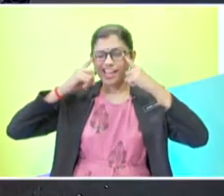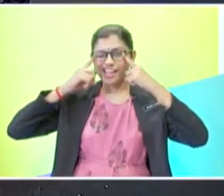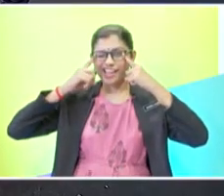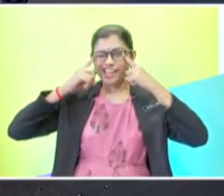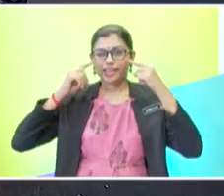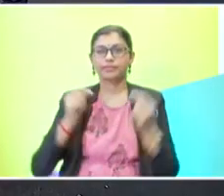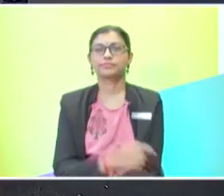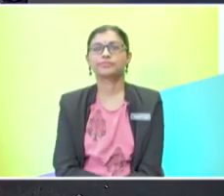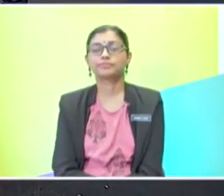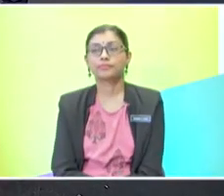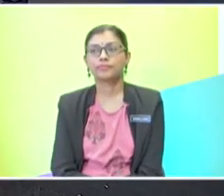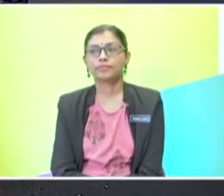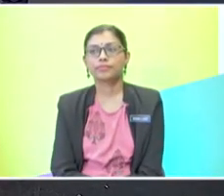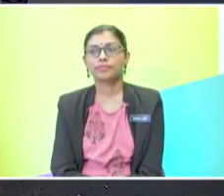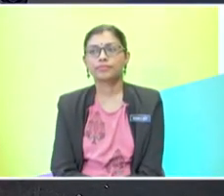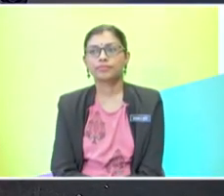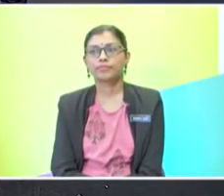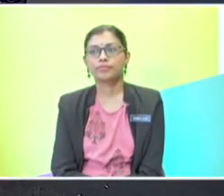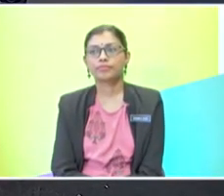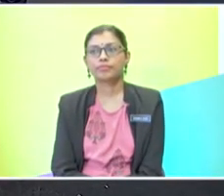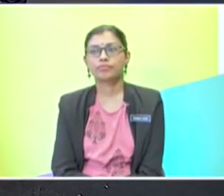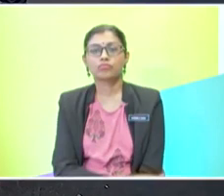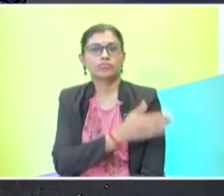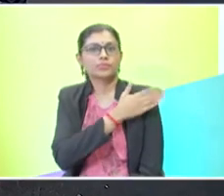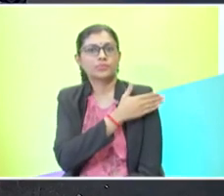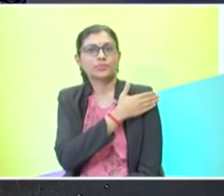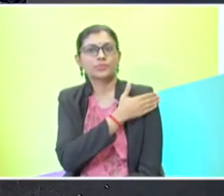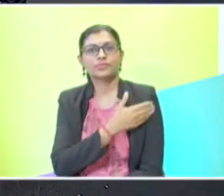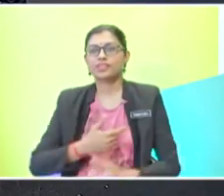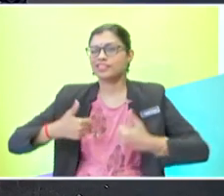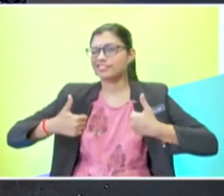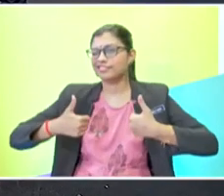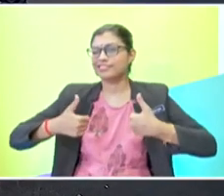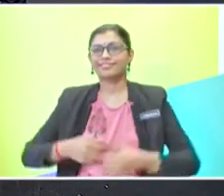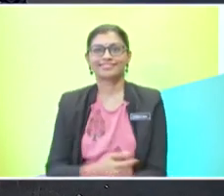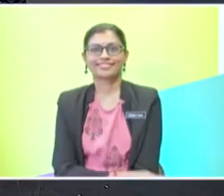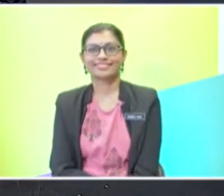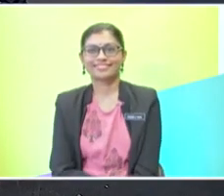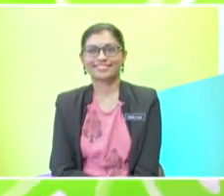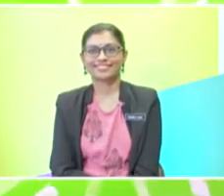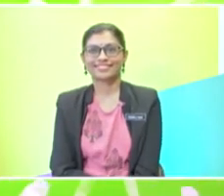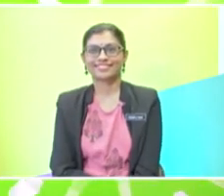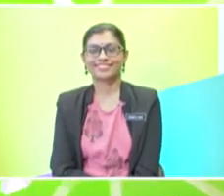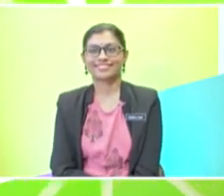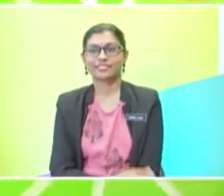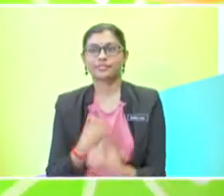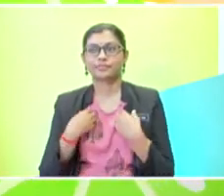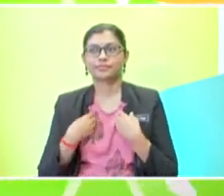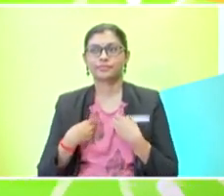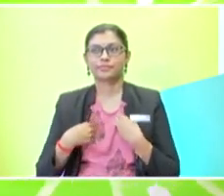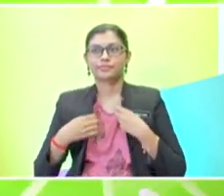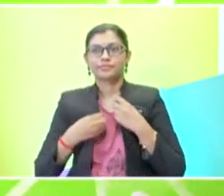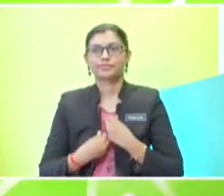done, everyone. Give a tap. Give a tap on your shoulder, please. Come on. Give a tap, everyone. Give a tap on your